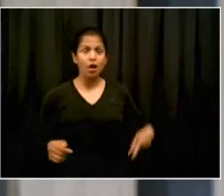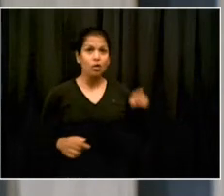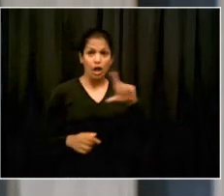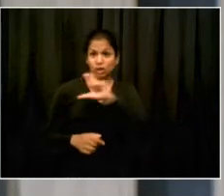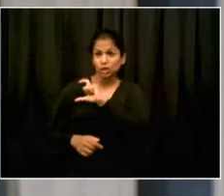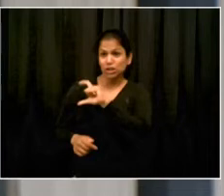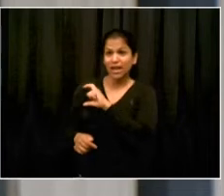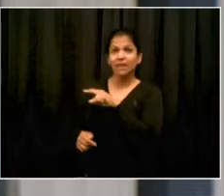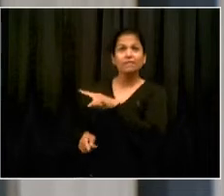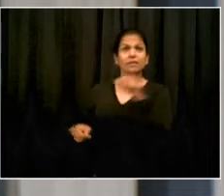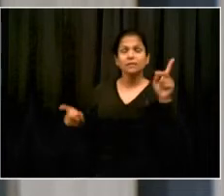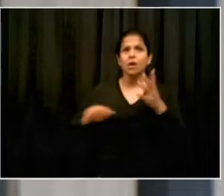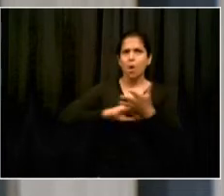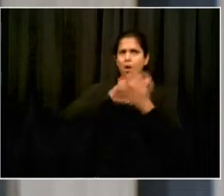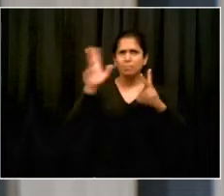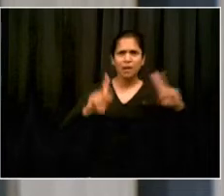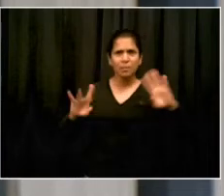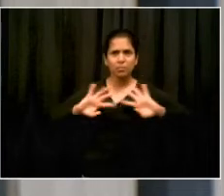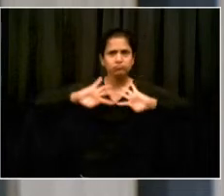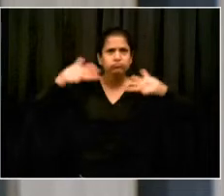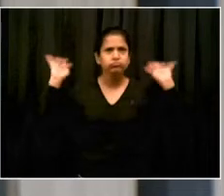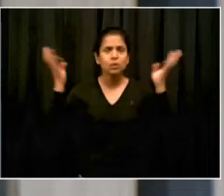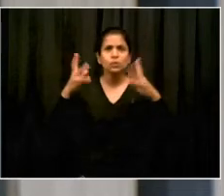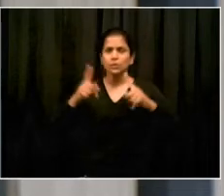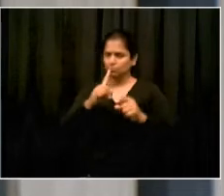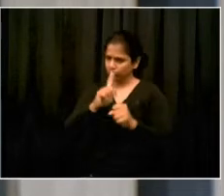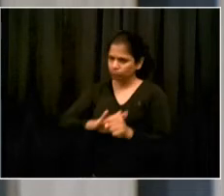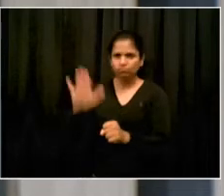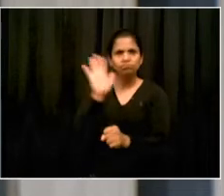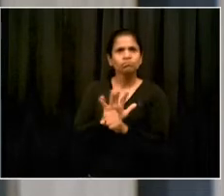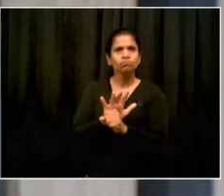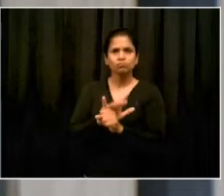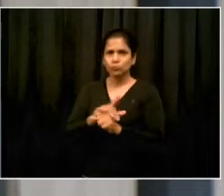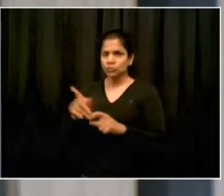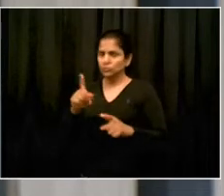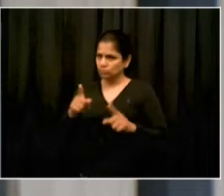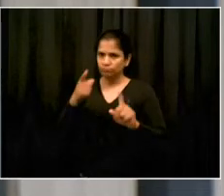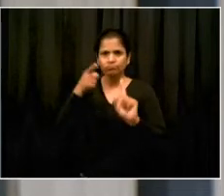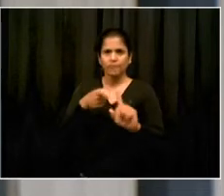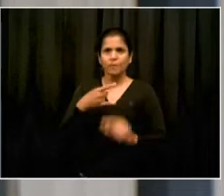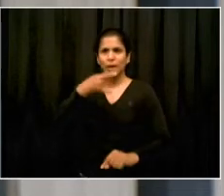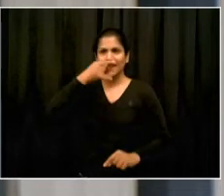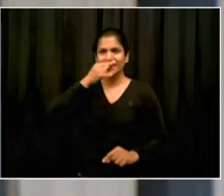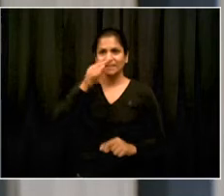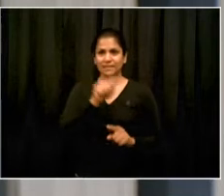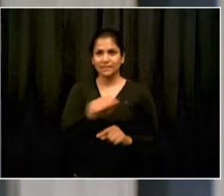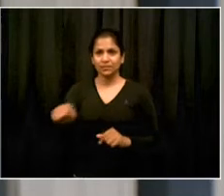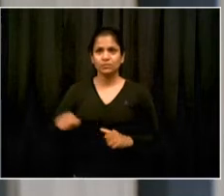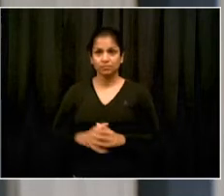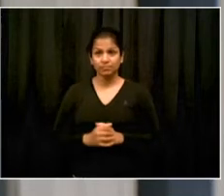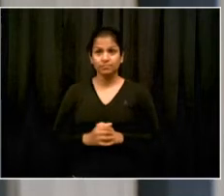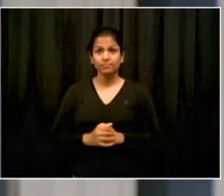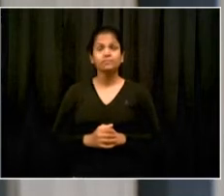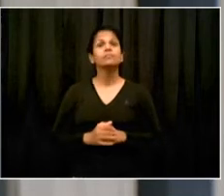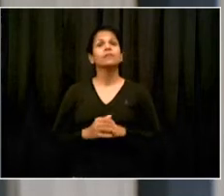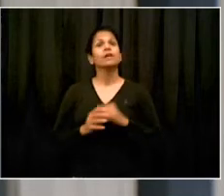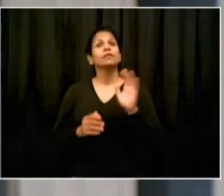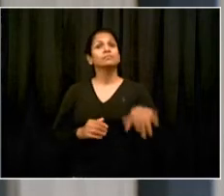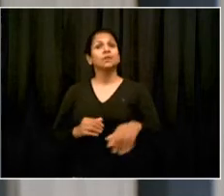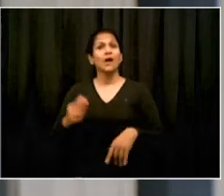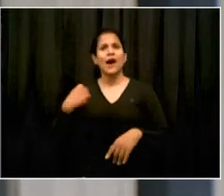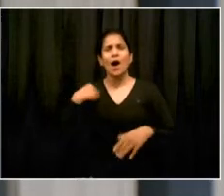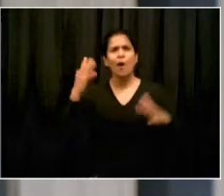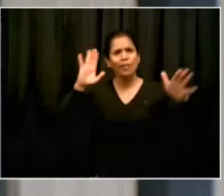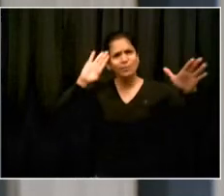staff. Despite all that's new about this school year, one thing never changes, and that's the health and safety of our students and staff and